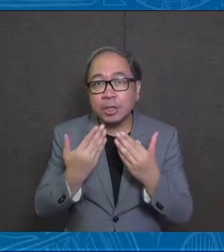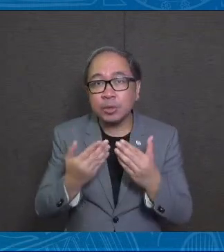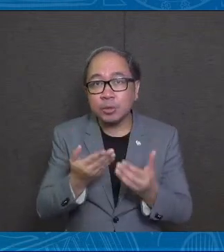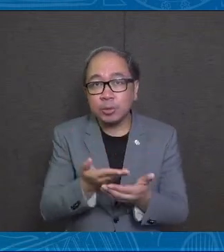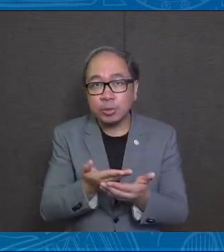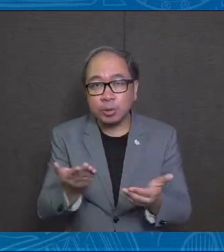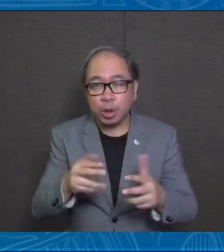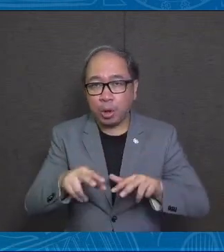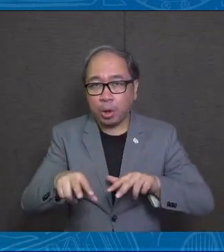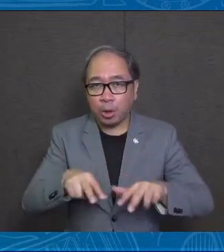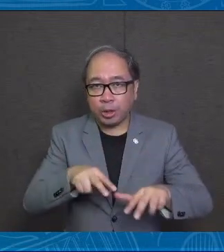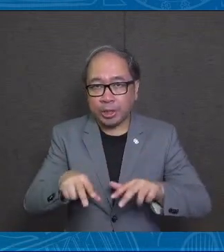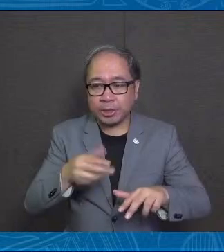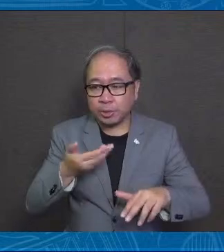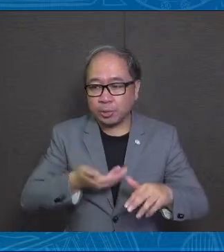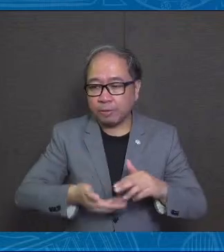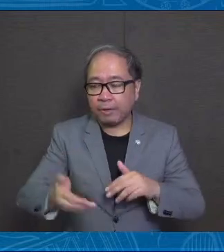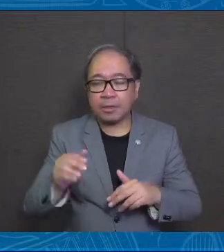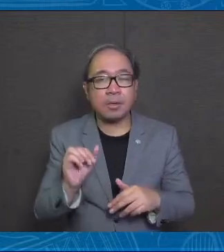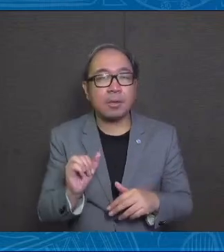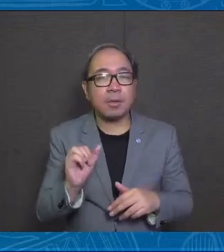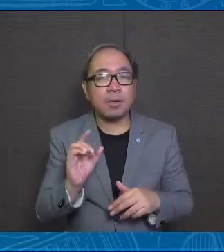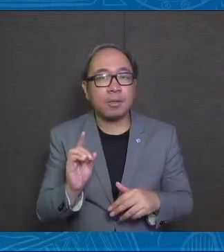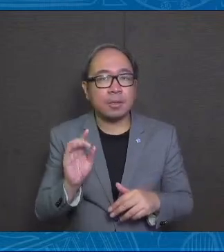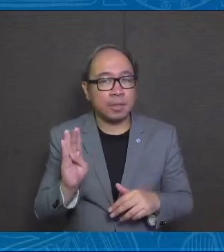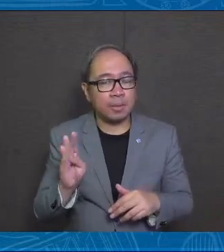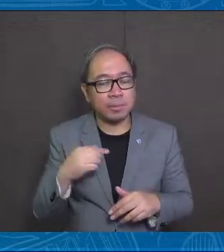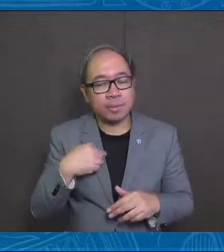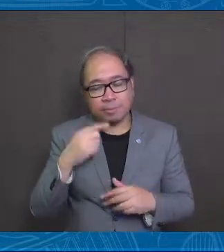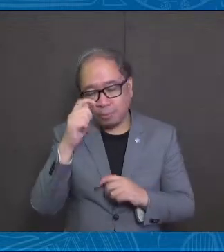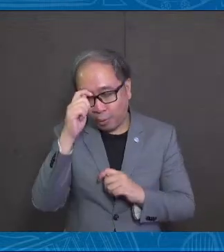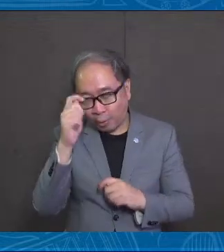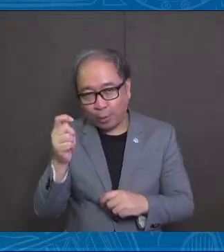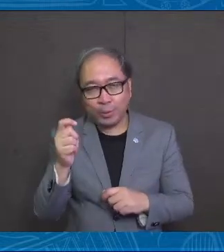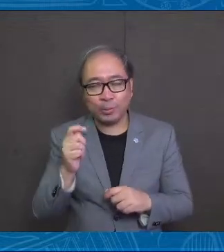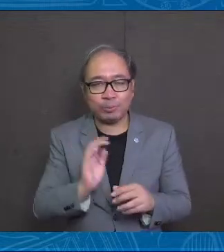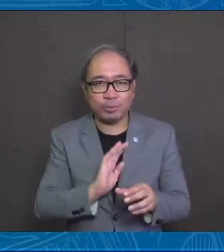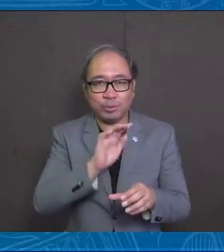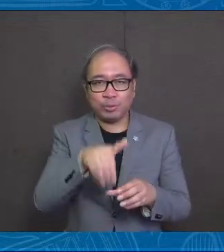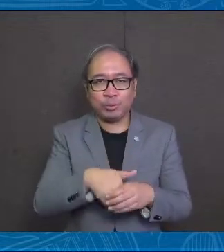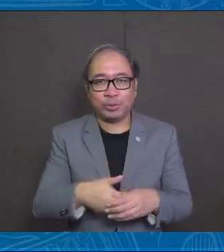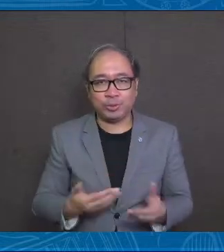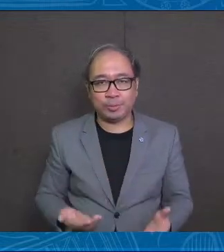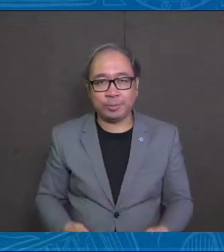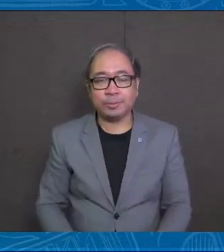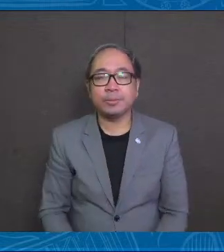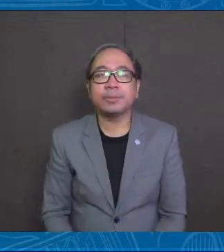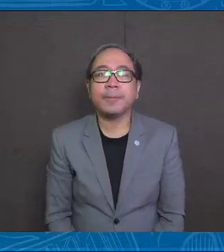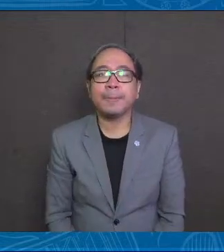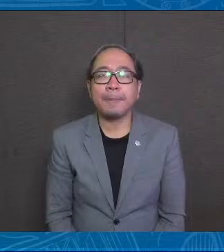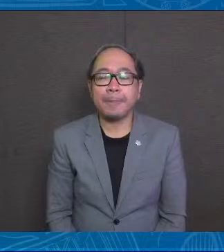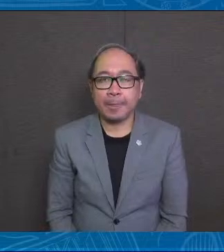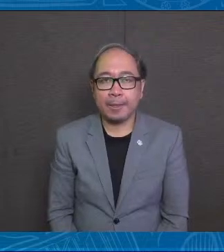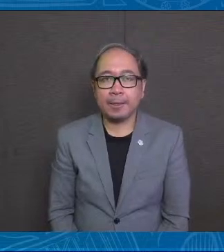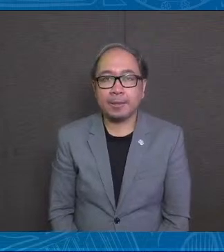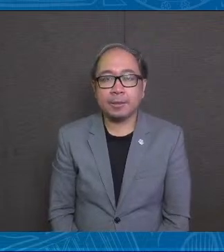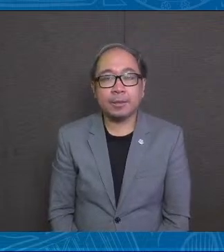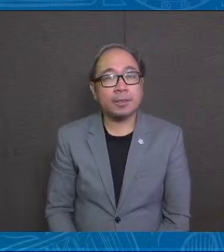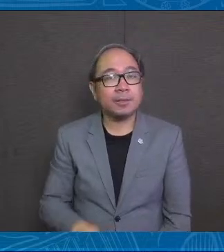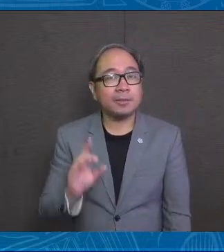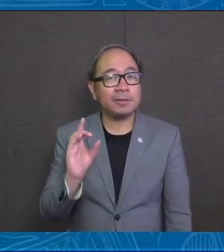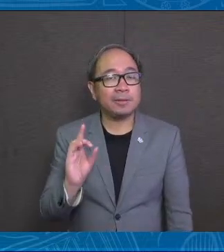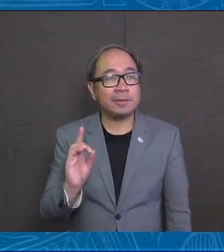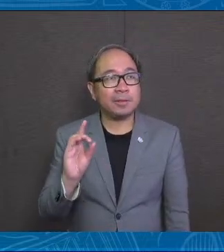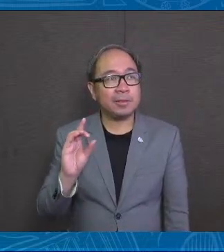ADB. Really an honor to join this distinguished panel. I think the DDG